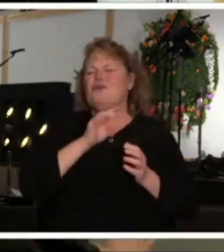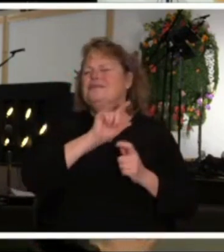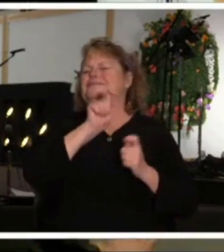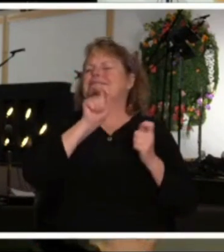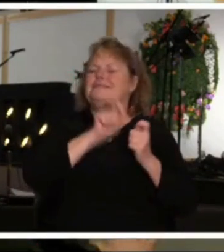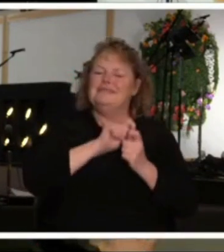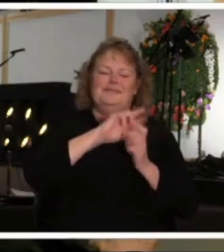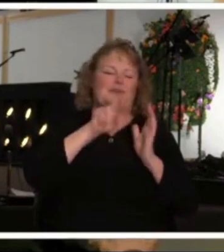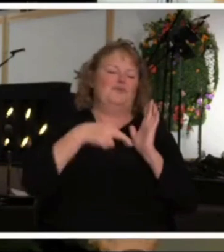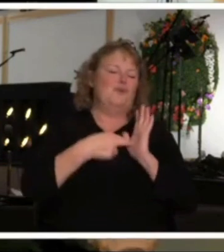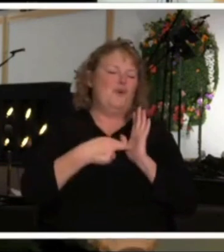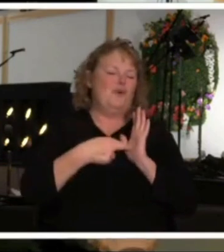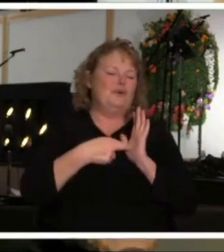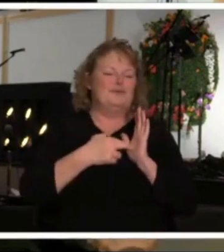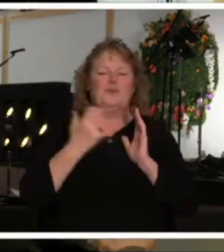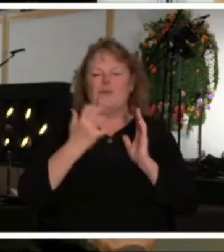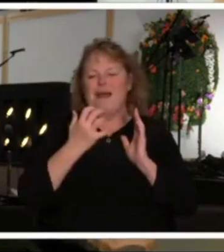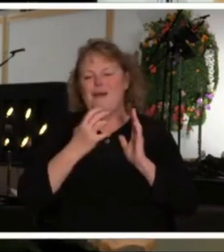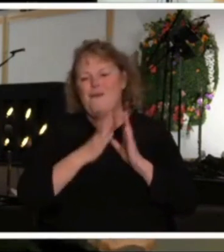kingdom.